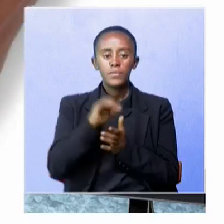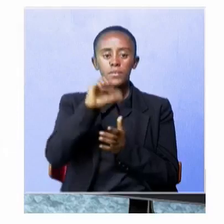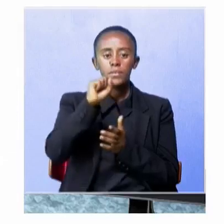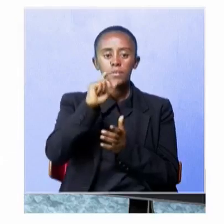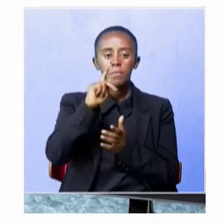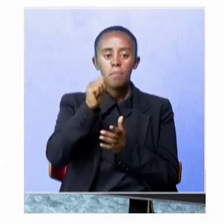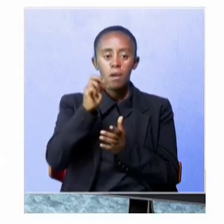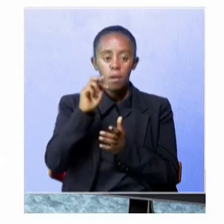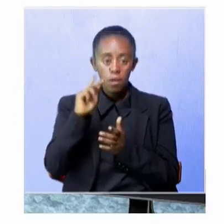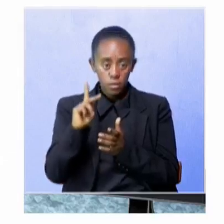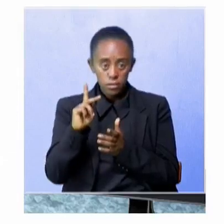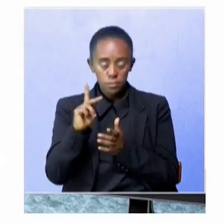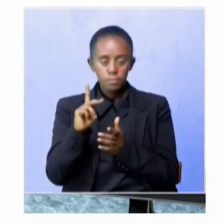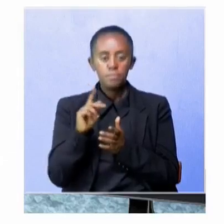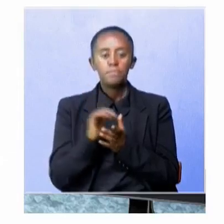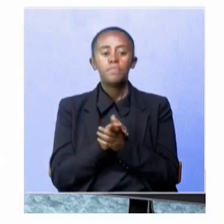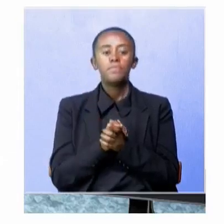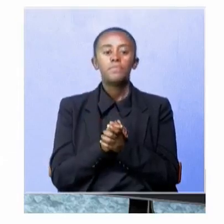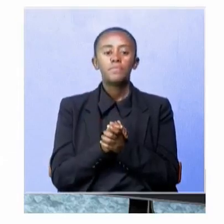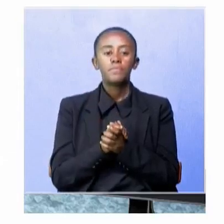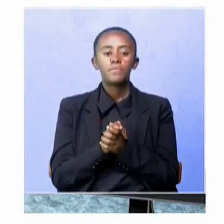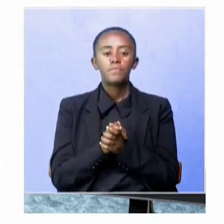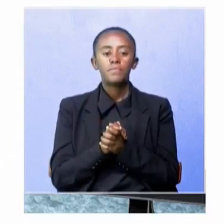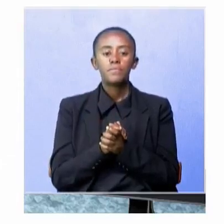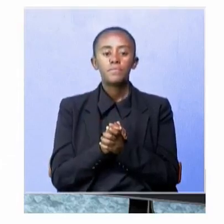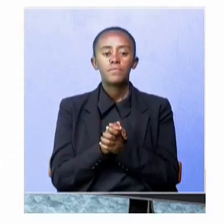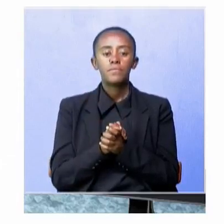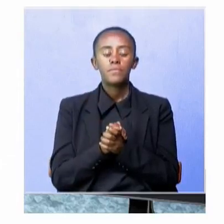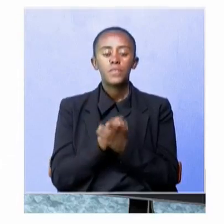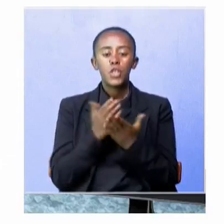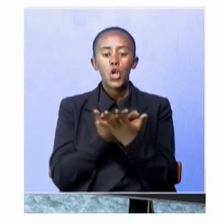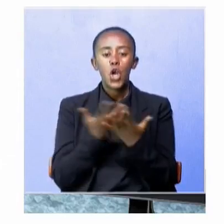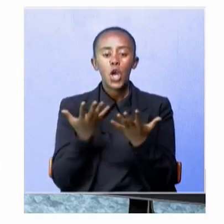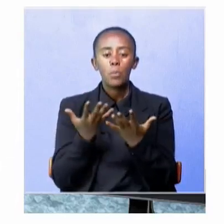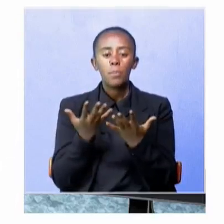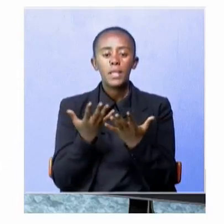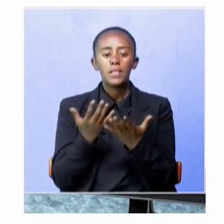We have spark. We have equipment.